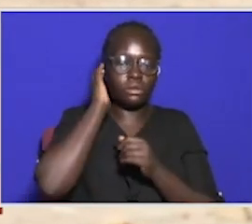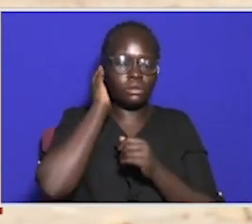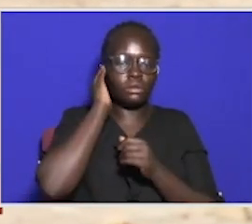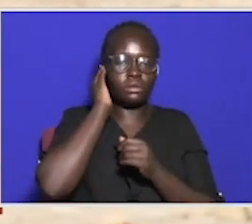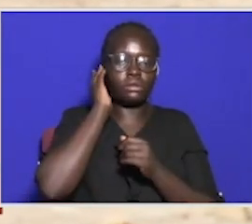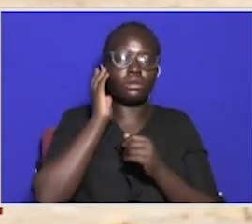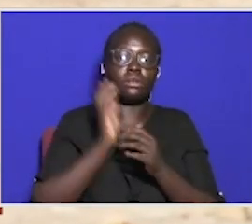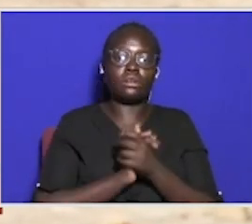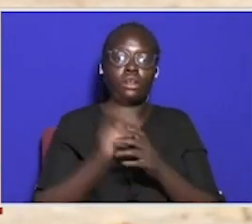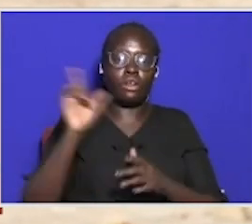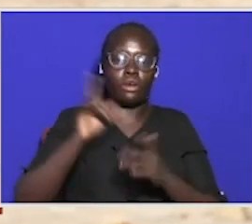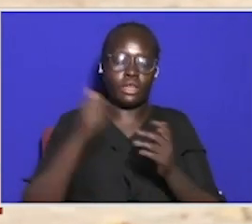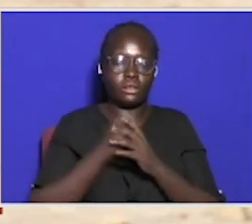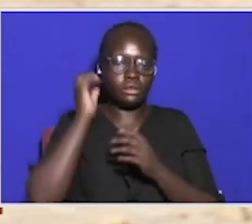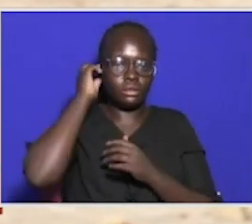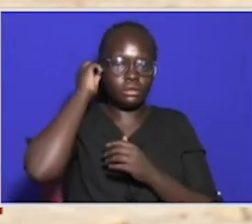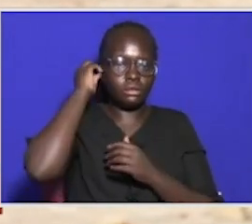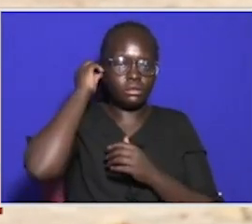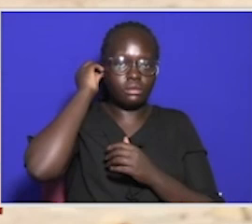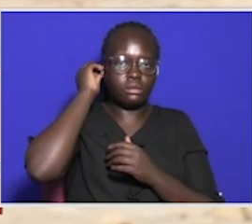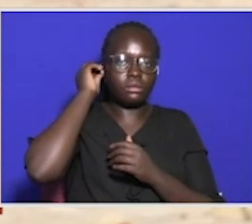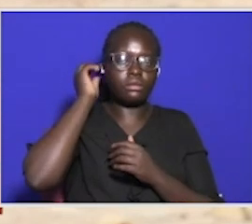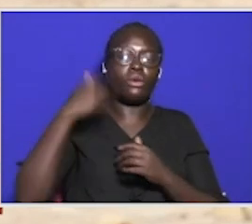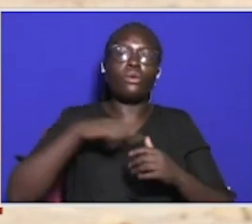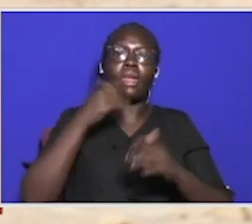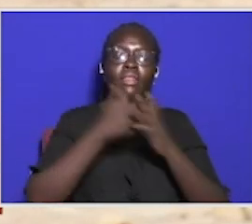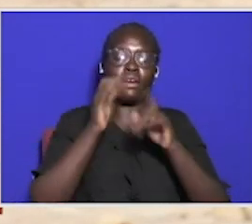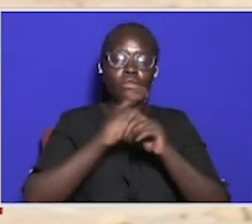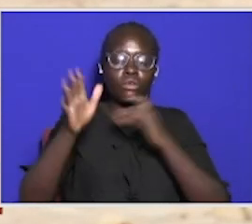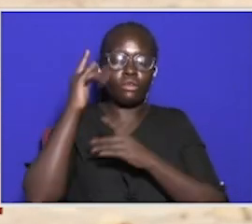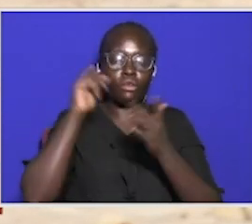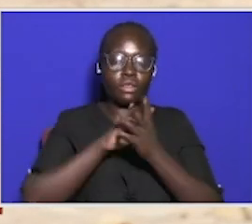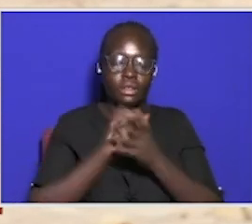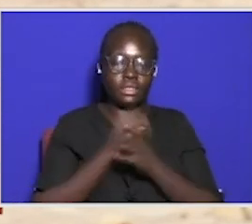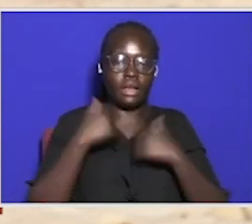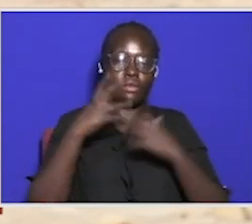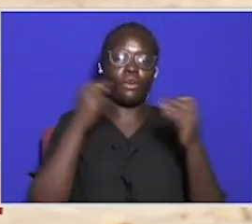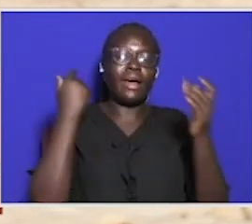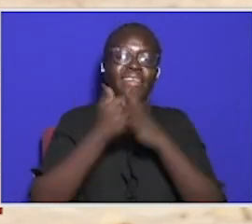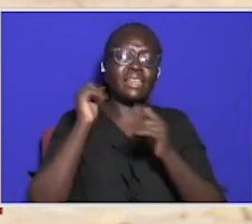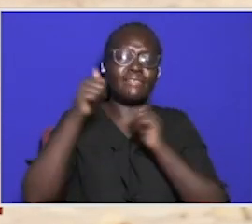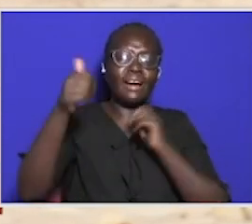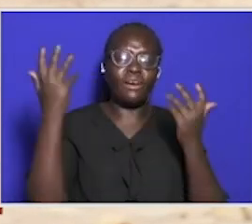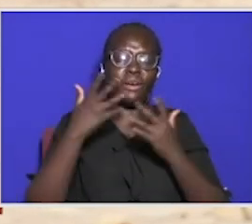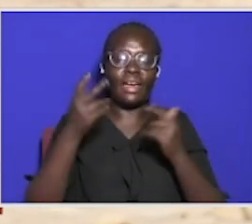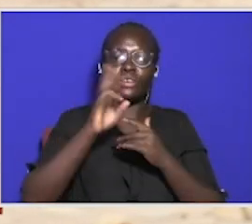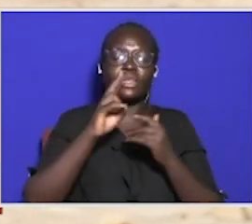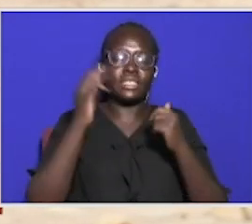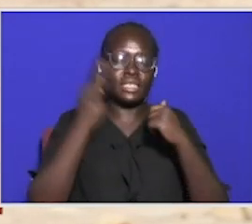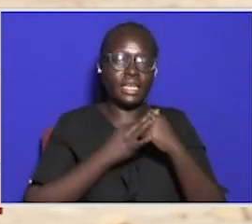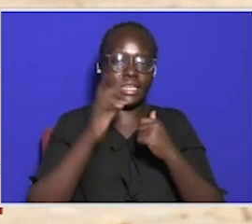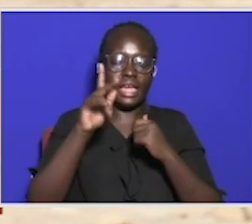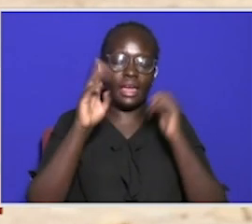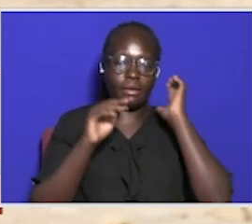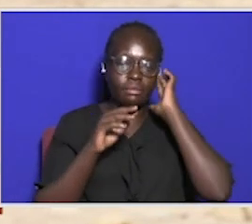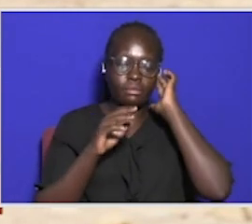location. We are grateful to God for that. We have gone as far as 28